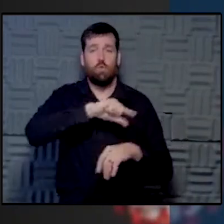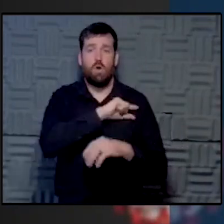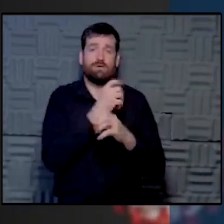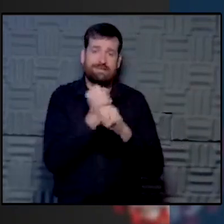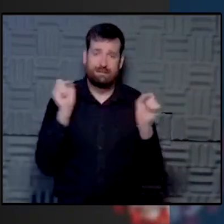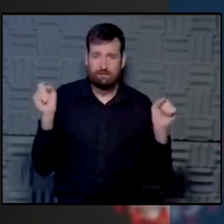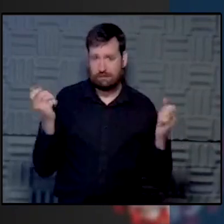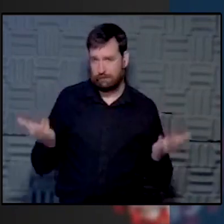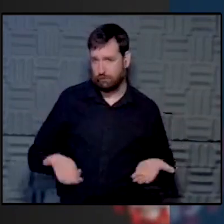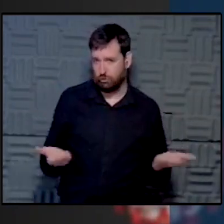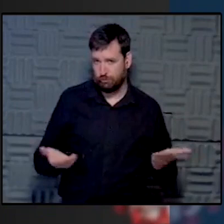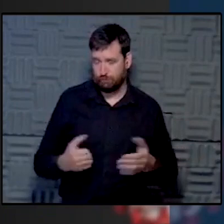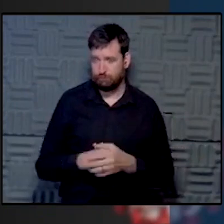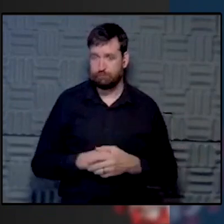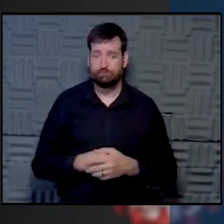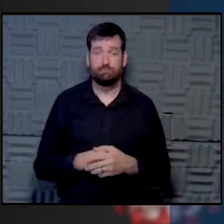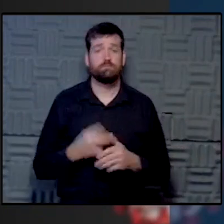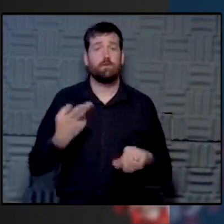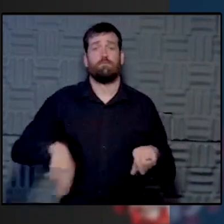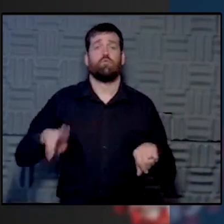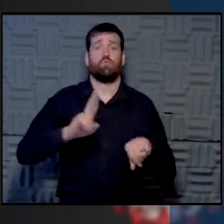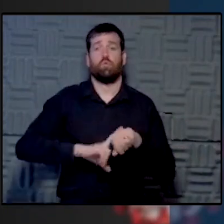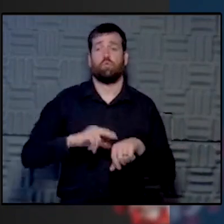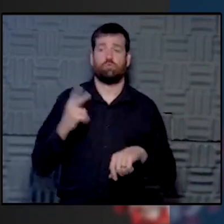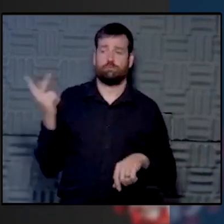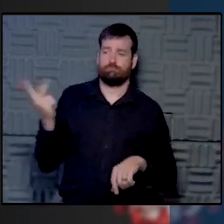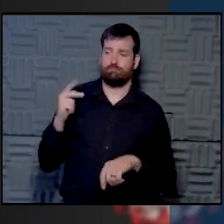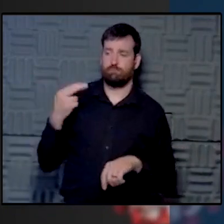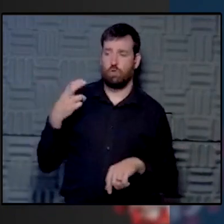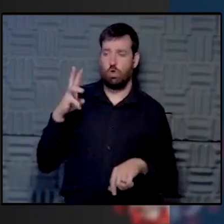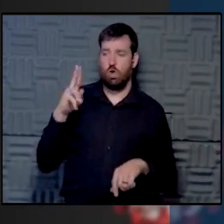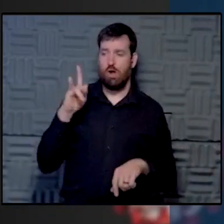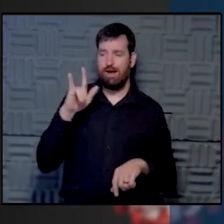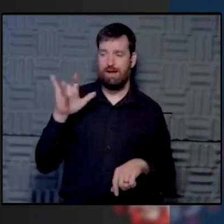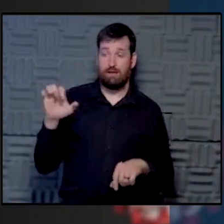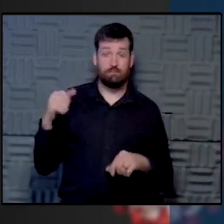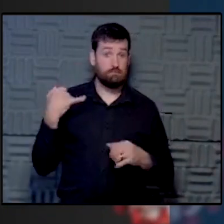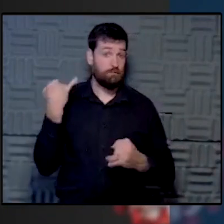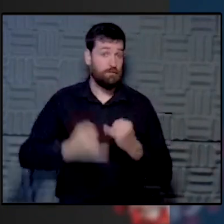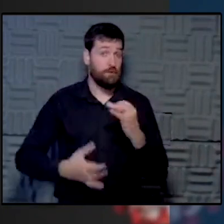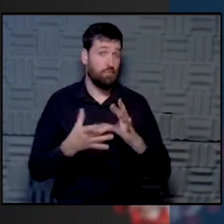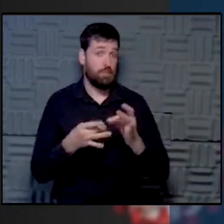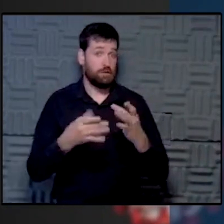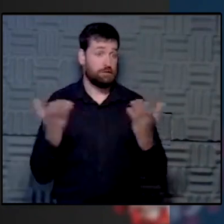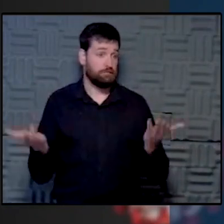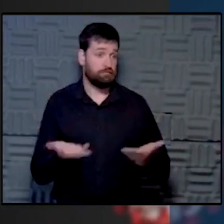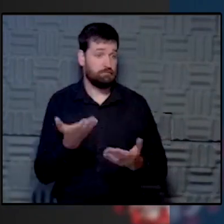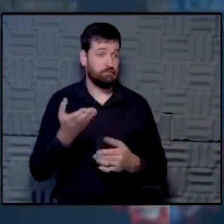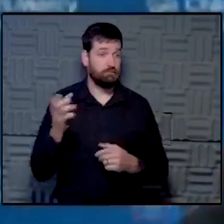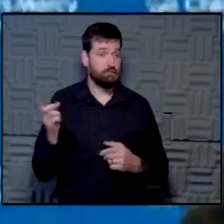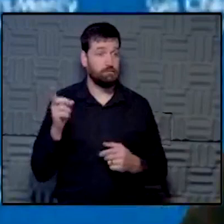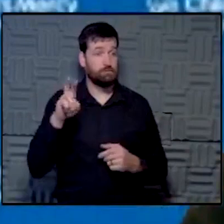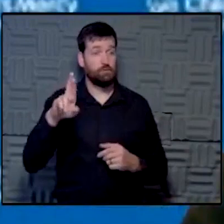the hospital and our health system, and of course, Hawkeye and I. Hey, let's get final thoughts today. First, Dr.